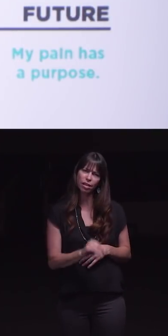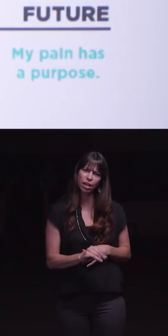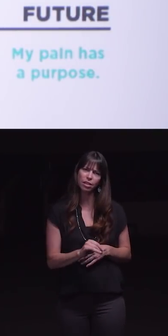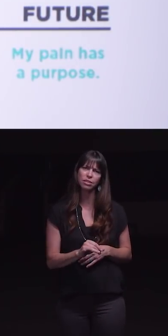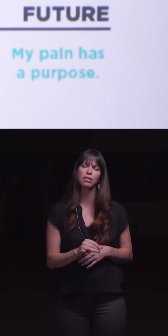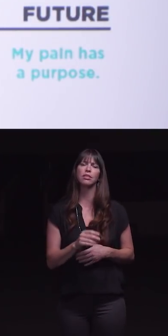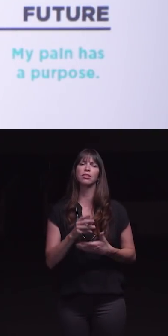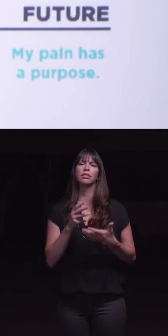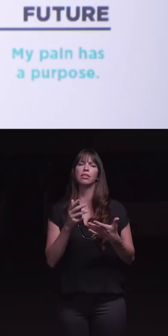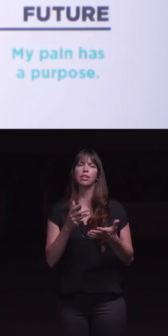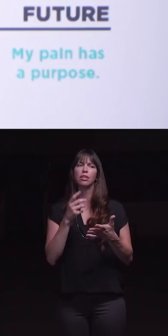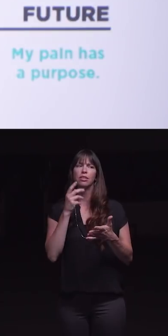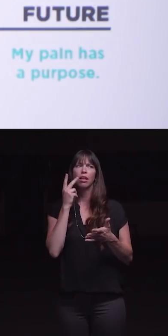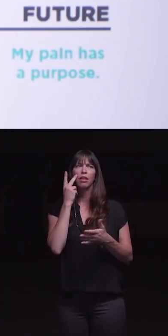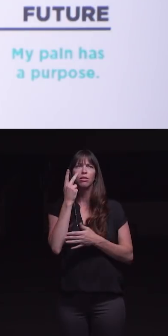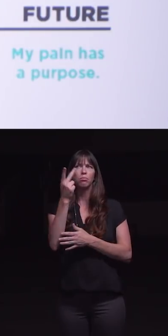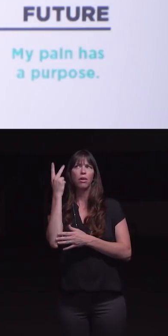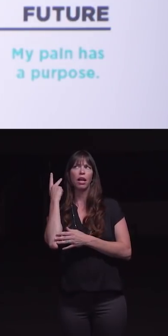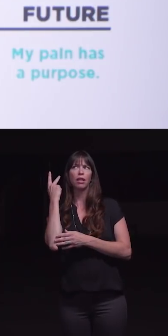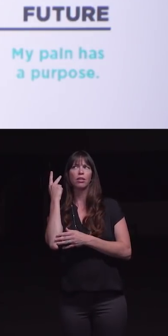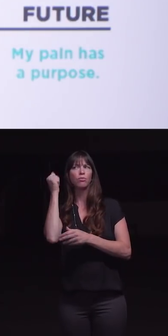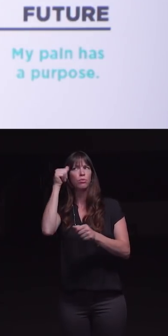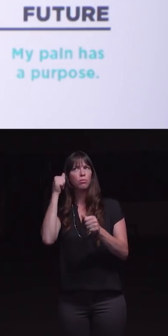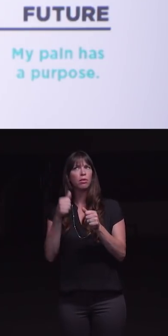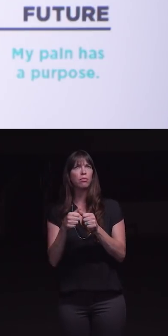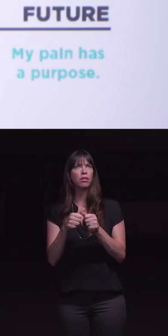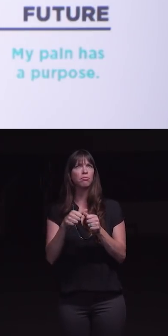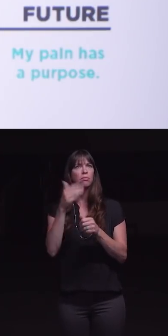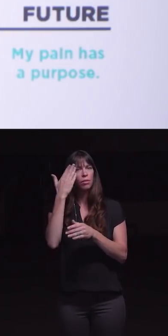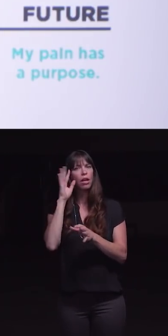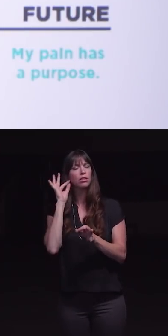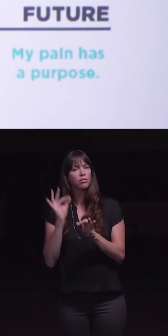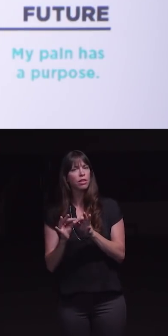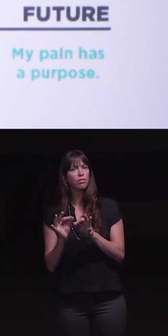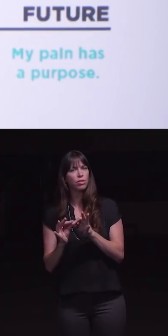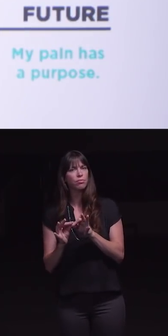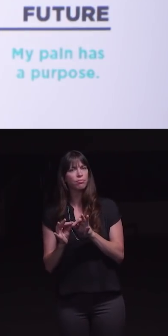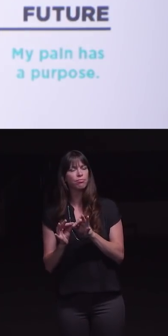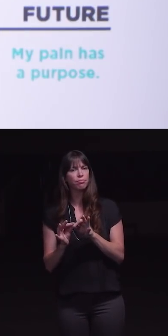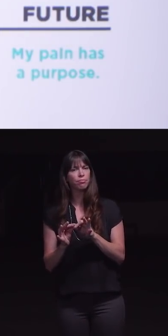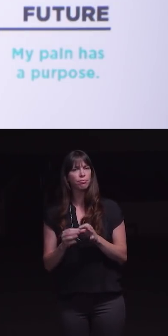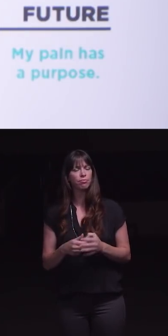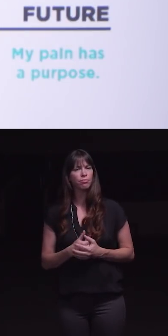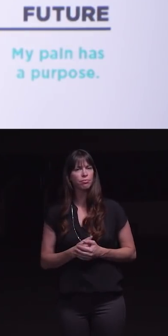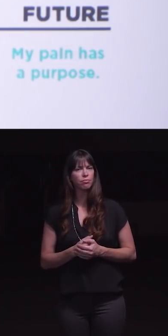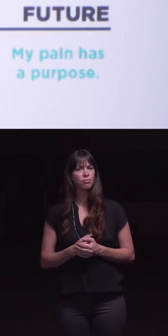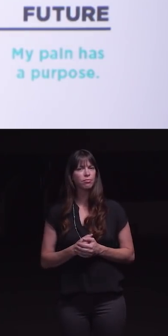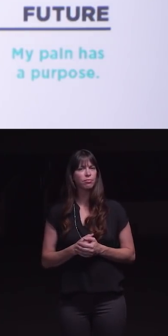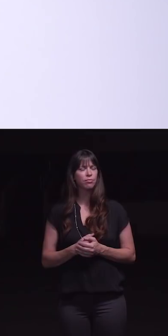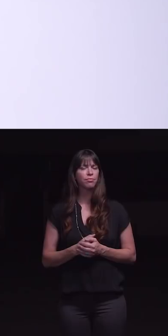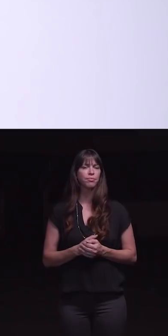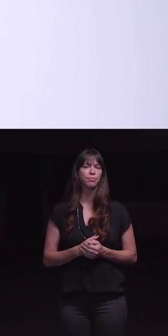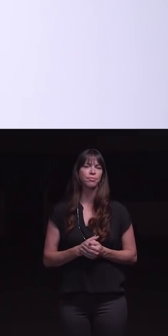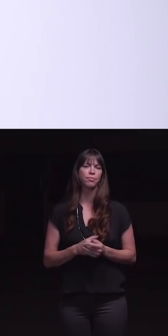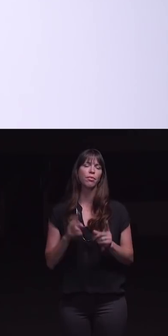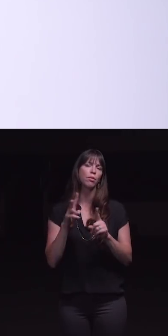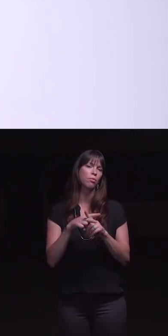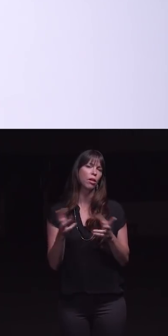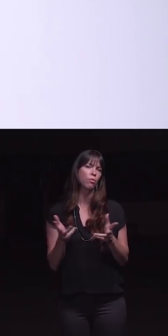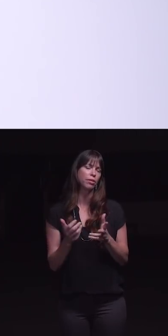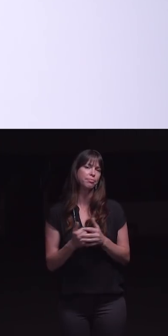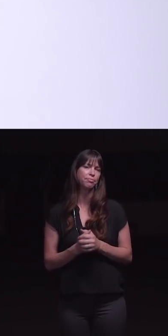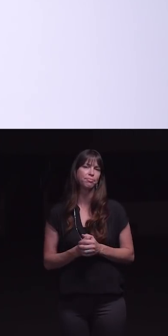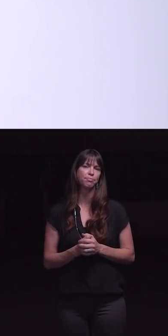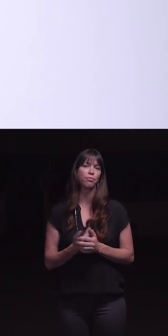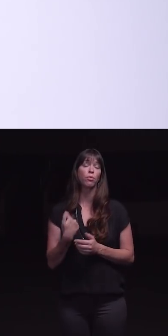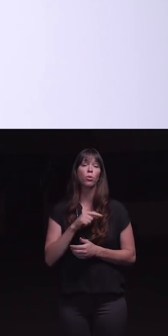God has been. And really, that's the tip of the spear for this message. As a takeaway, we want to